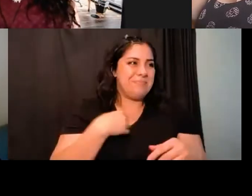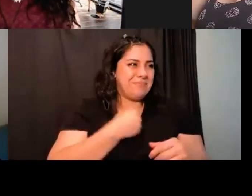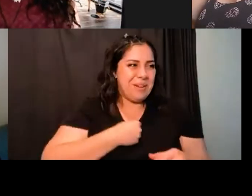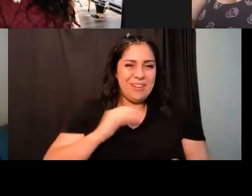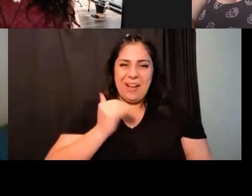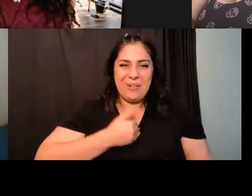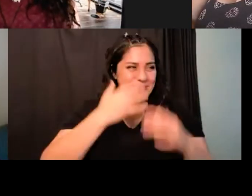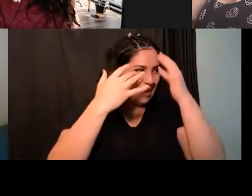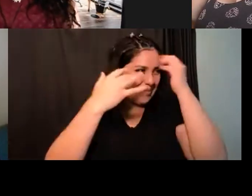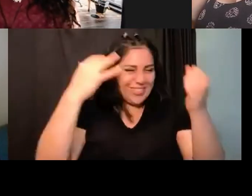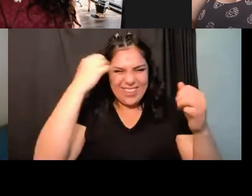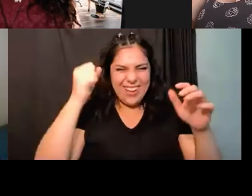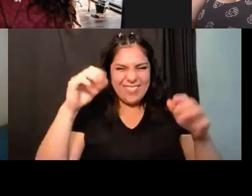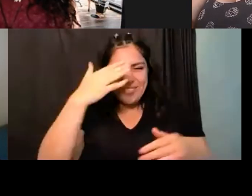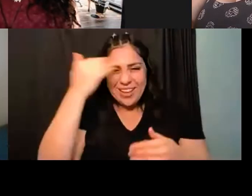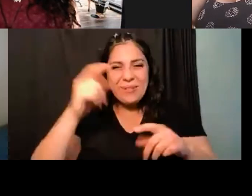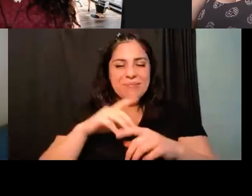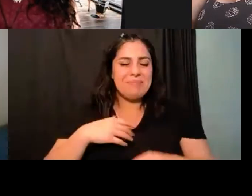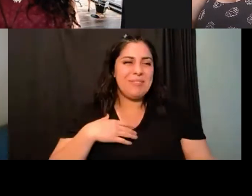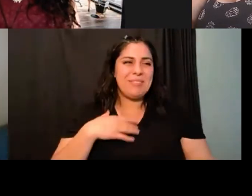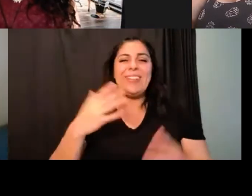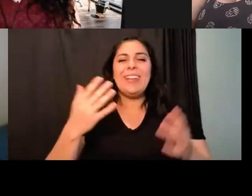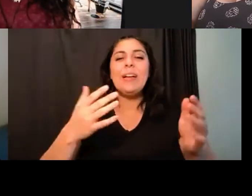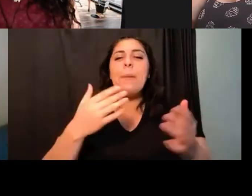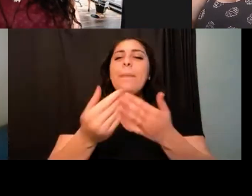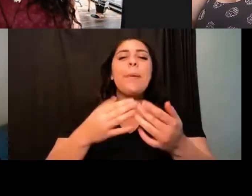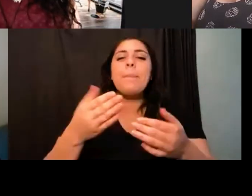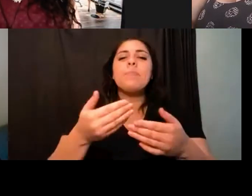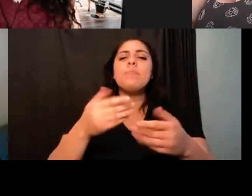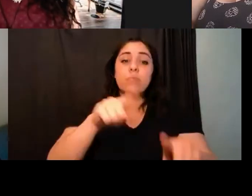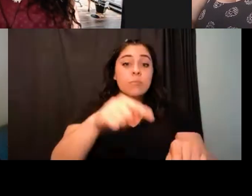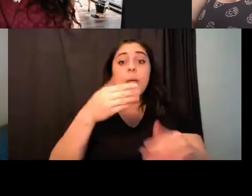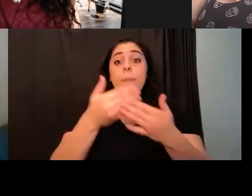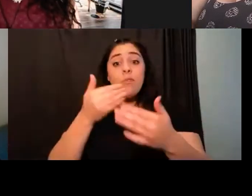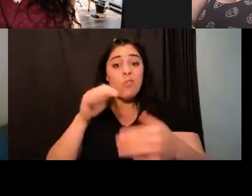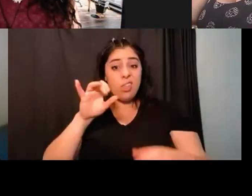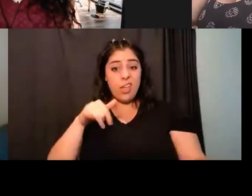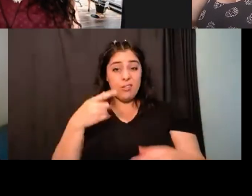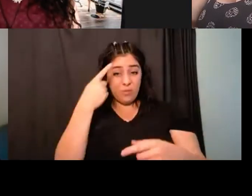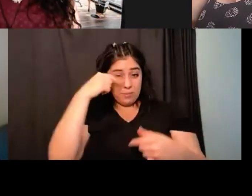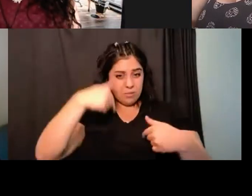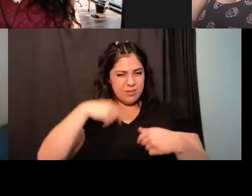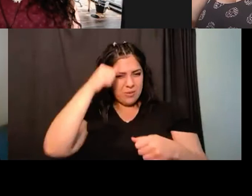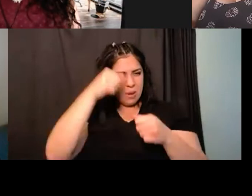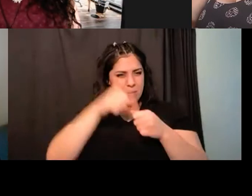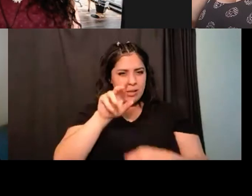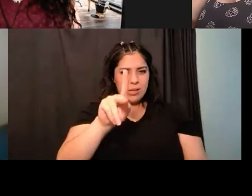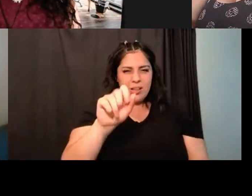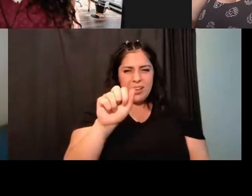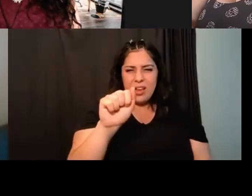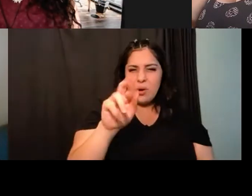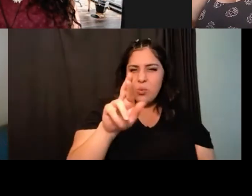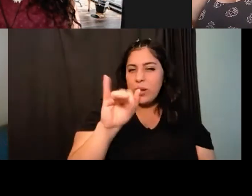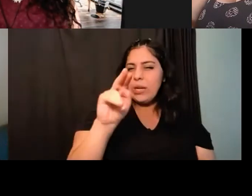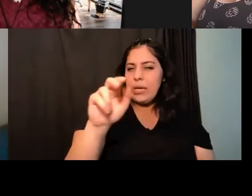away my age. Before that, for me, I remember that Karina sent